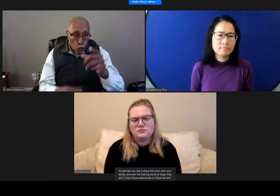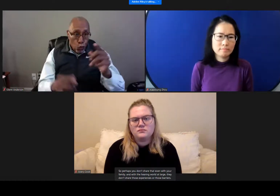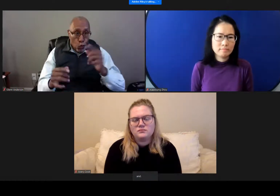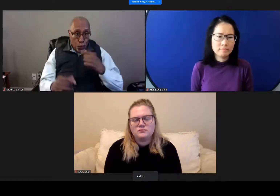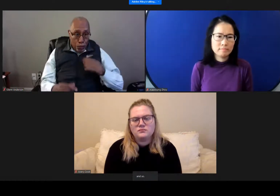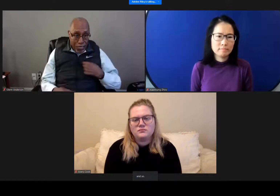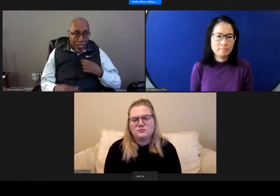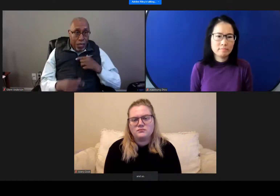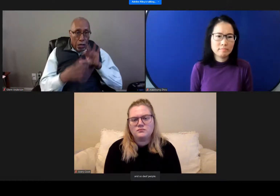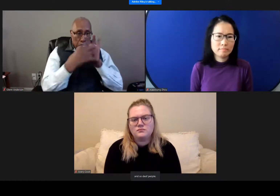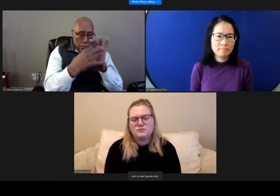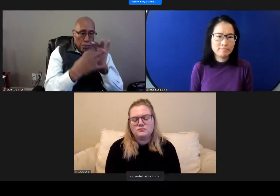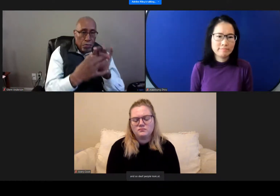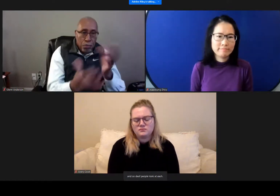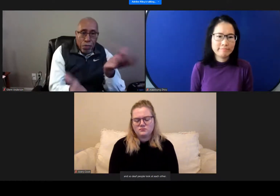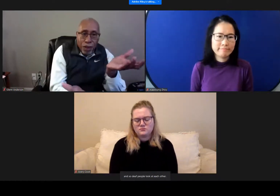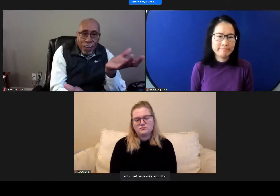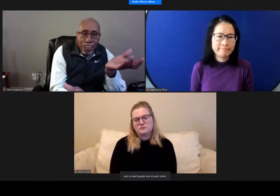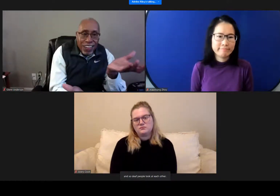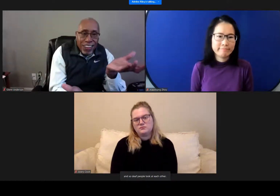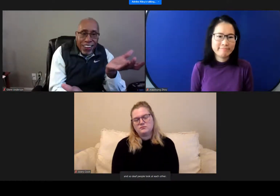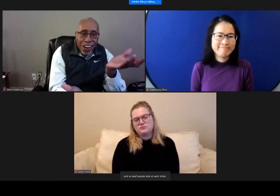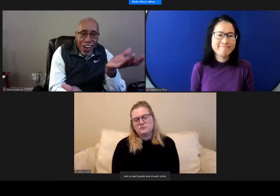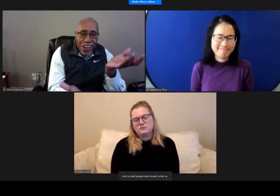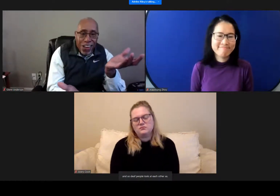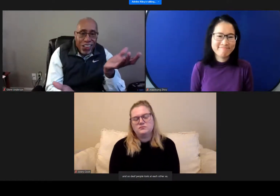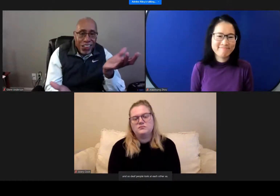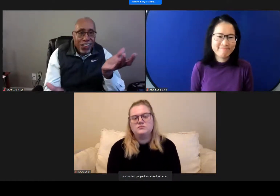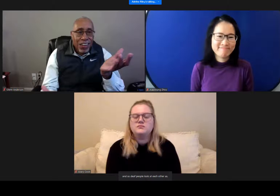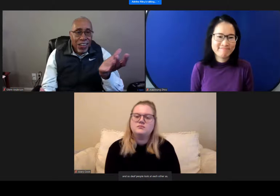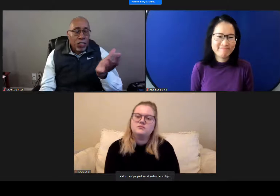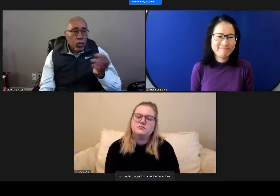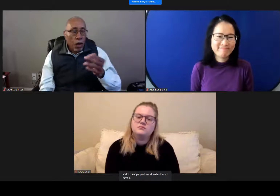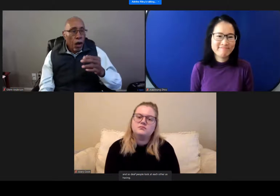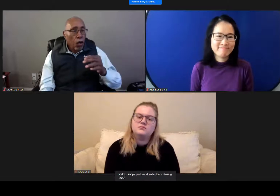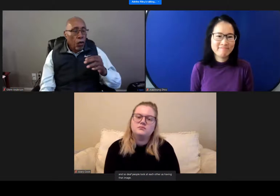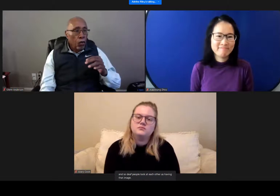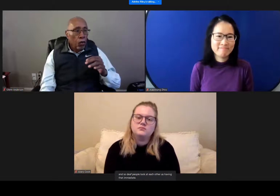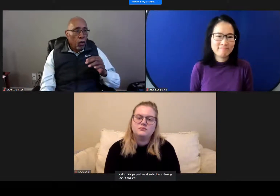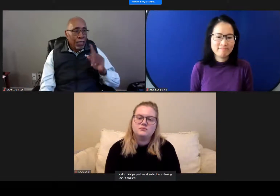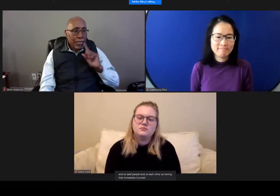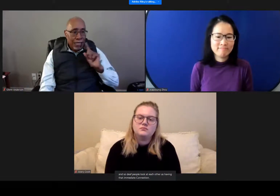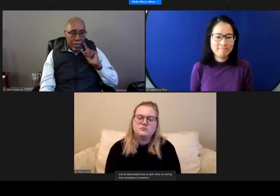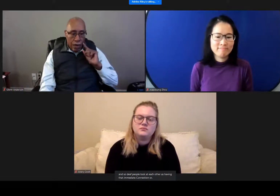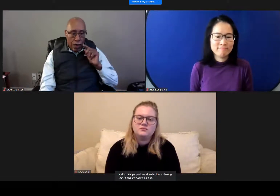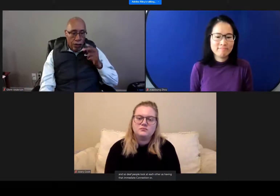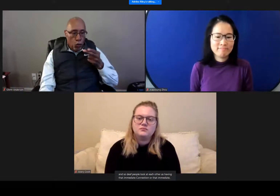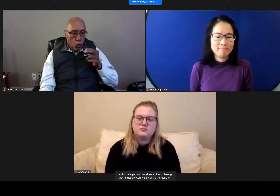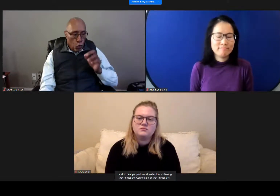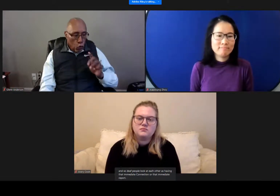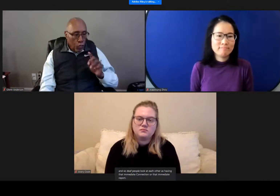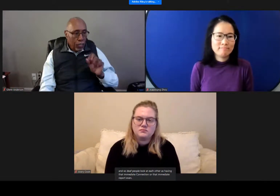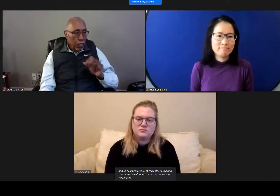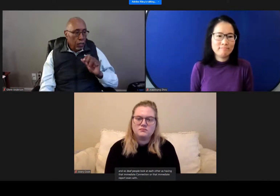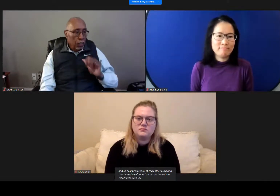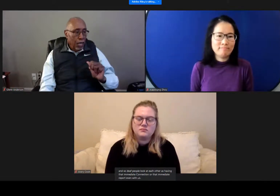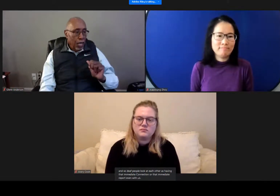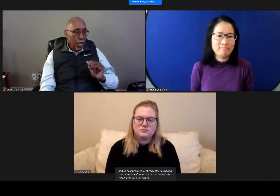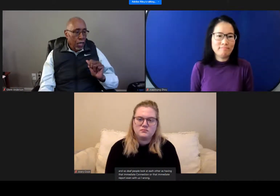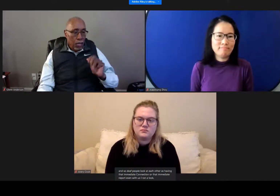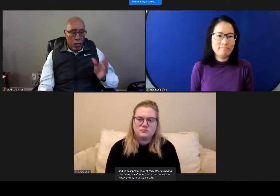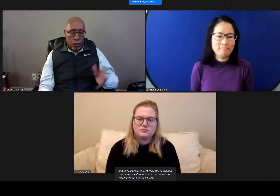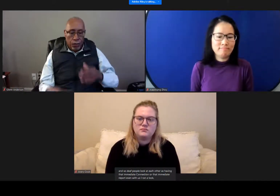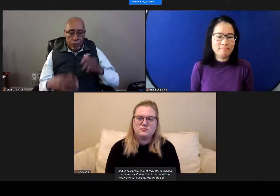And so deaf people look at each other as having that immediate connection or that immediate rapport. Even with you, Xiaorong, I